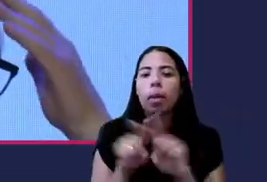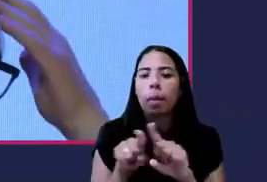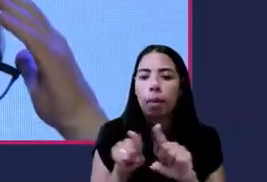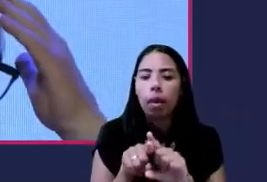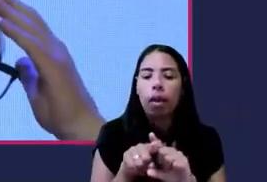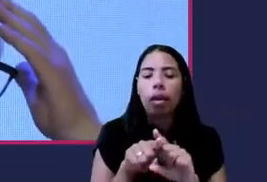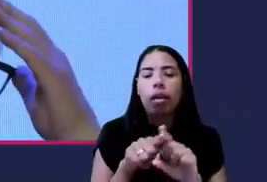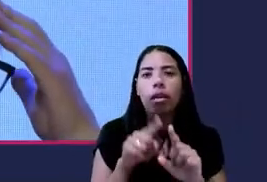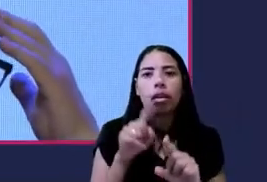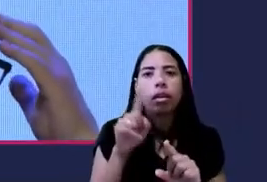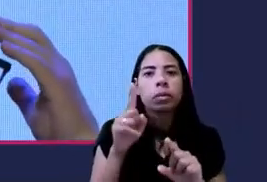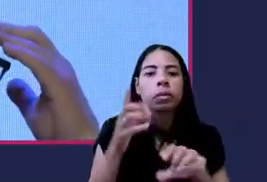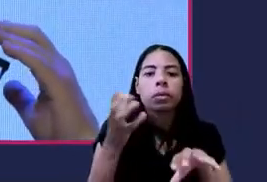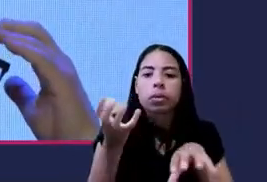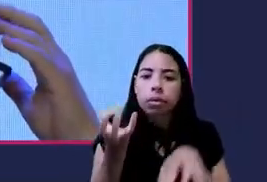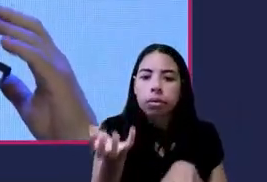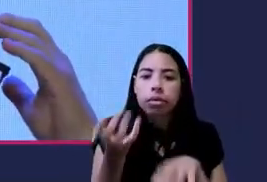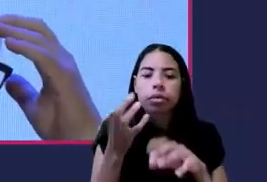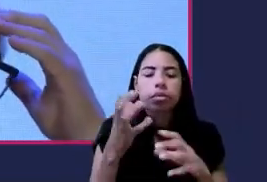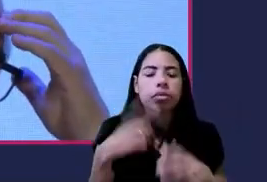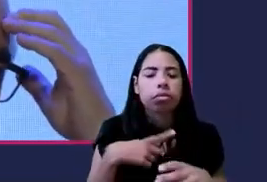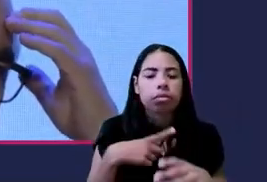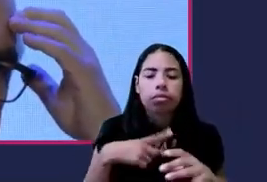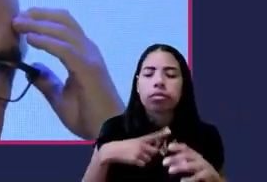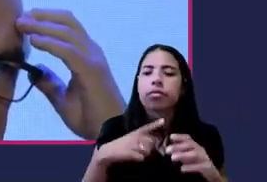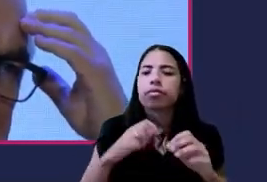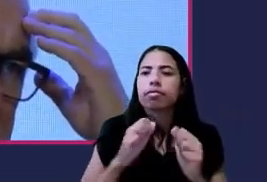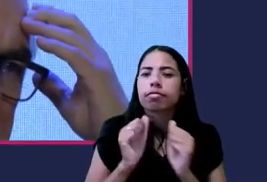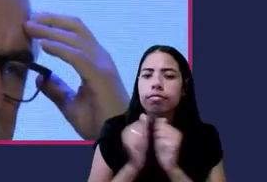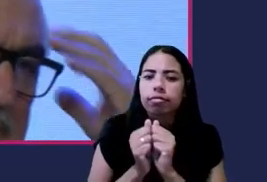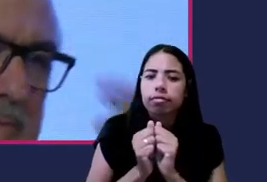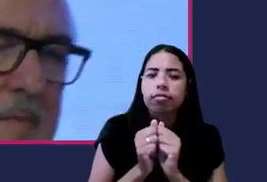the Federal House of Representatives.